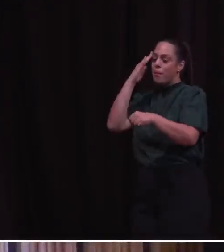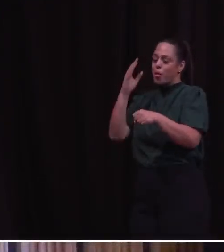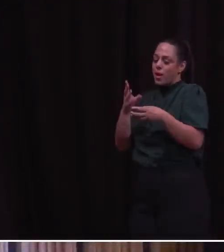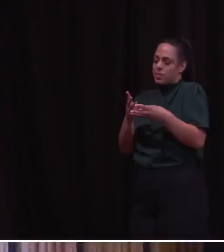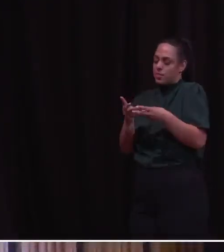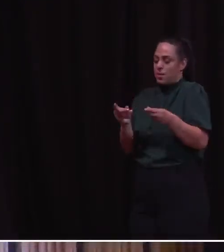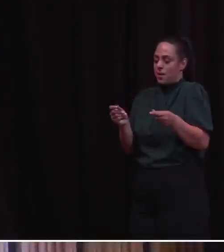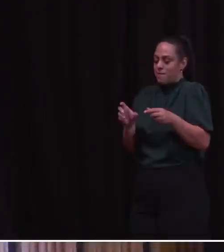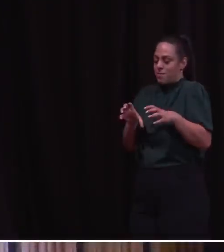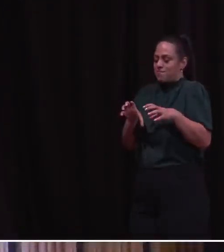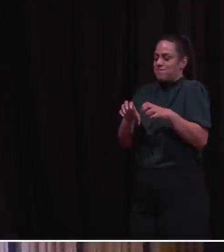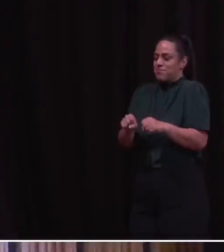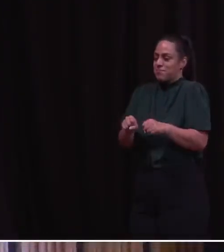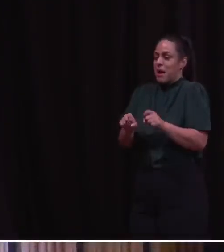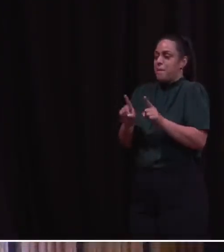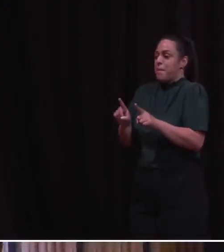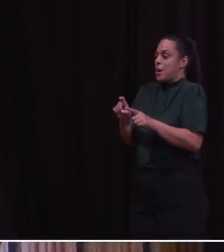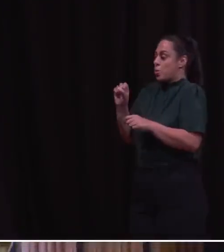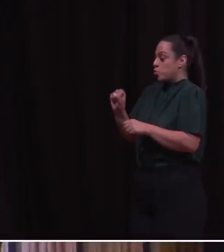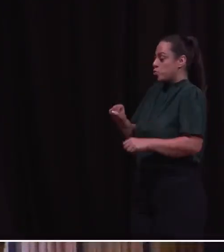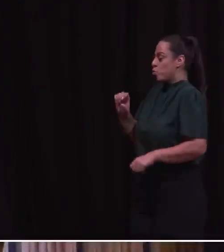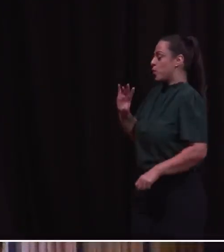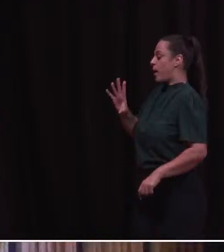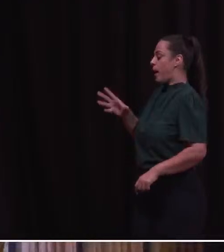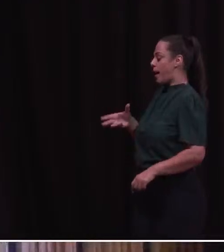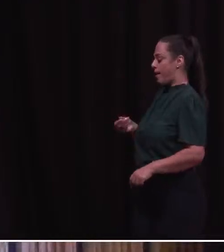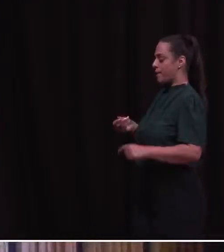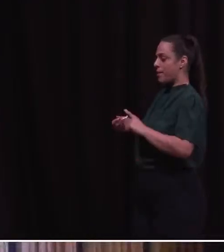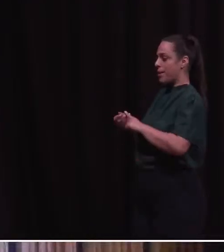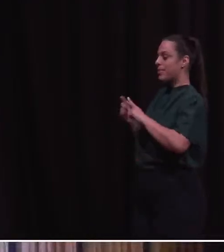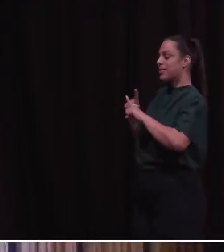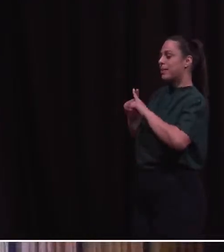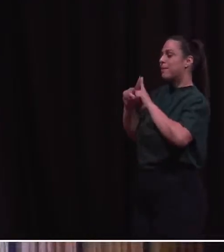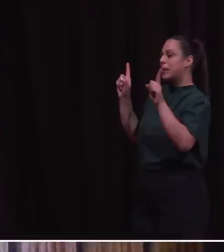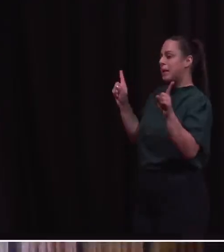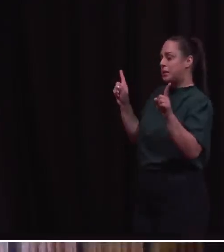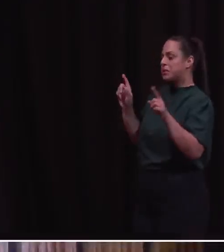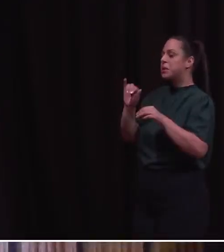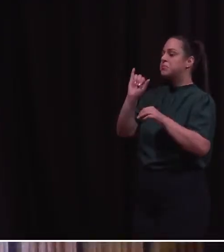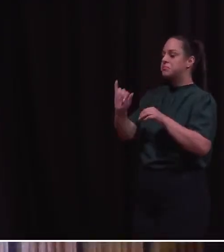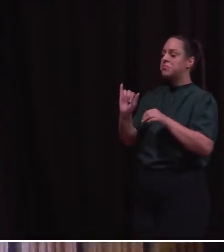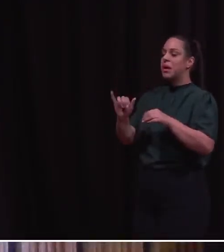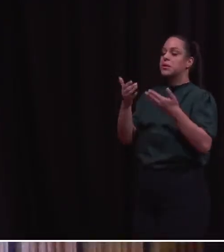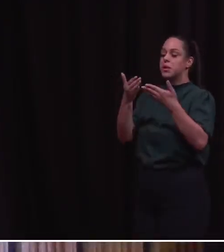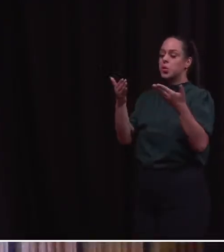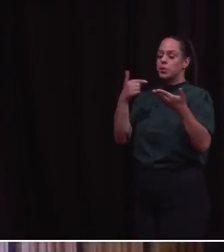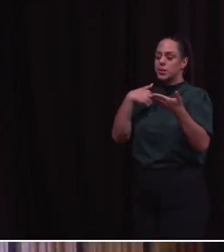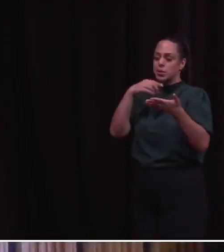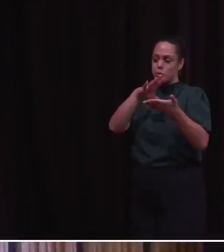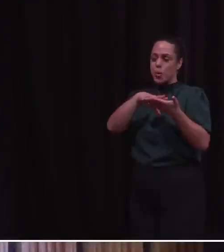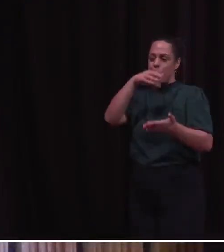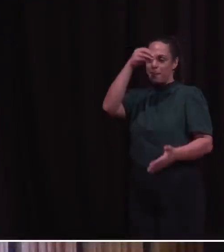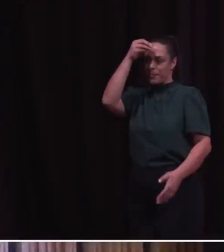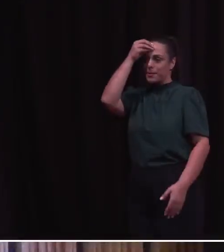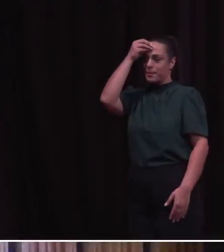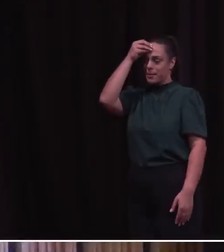Colonization was different. So that was one appreciation, deep appreciation, that my time in Zimbabwe